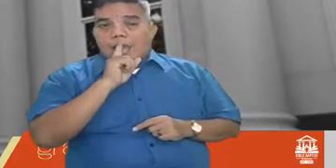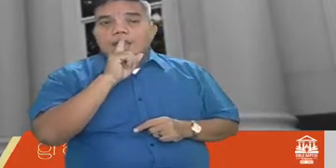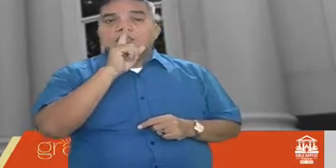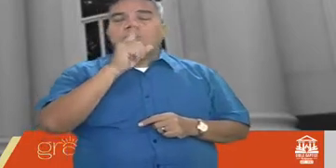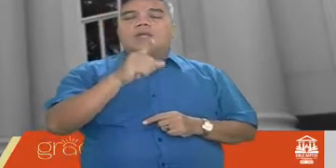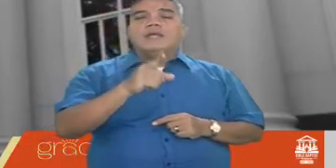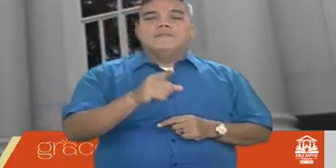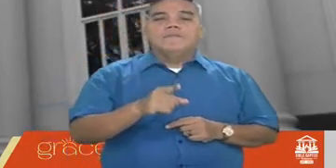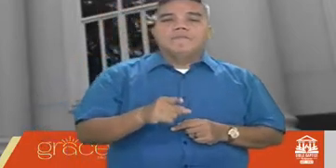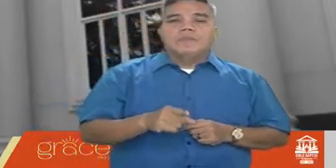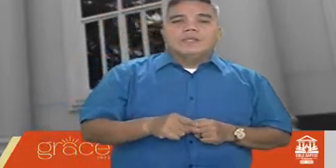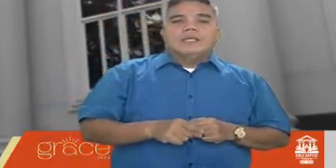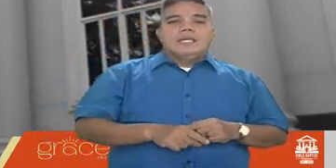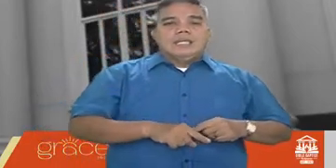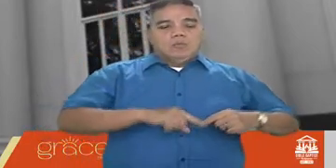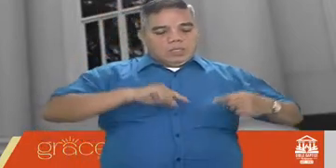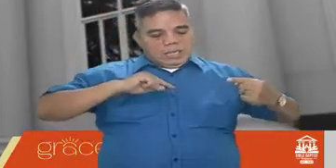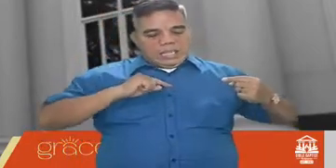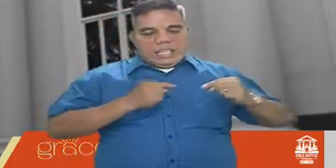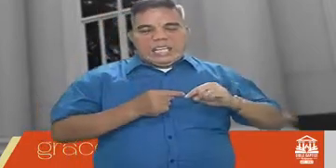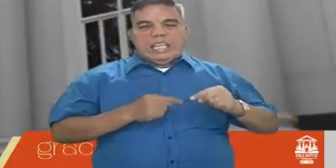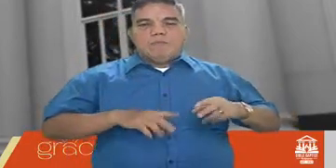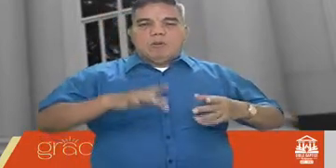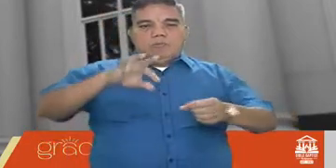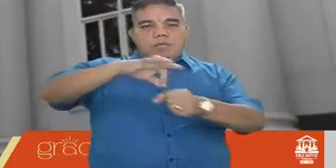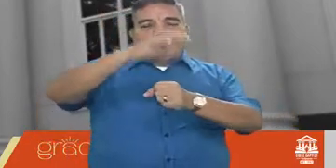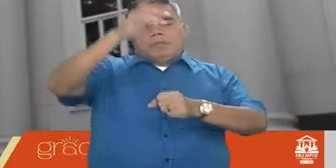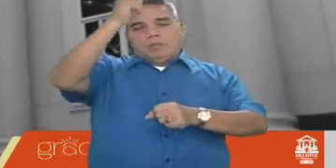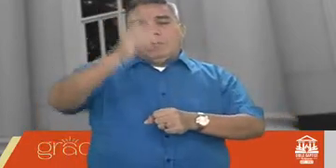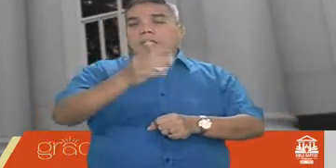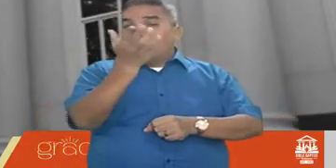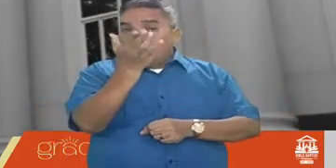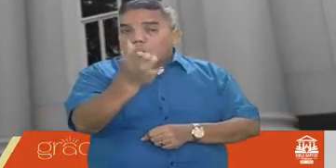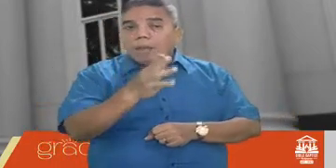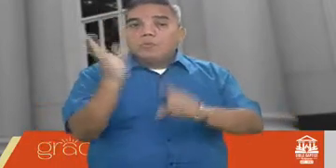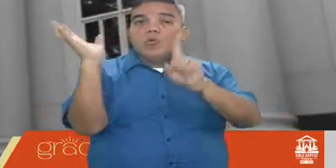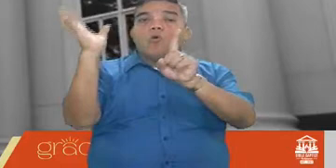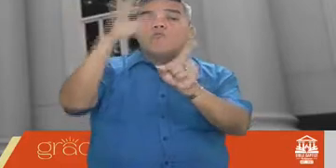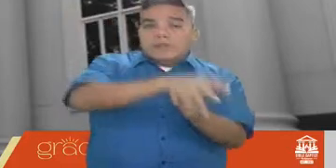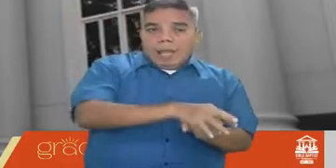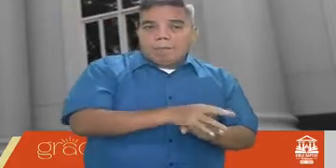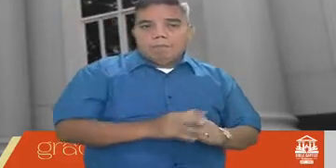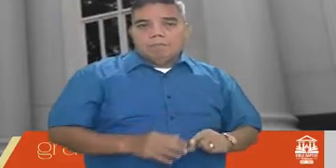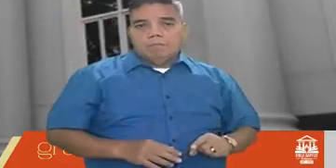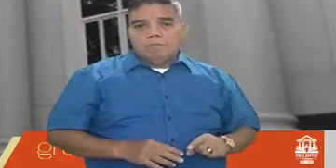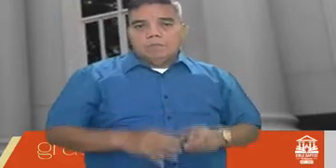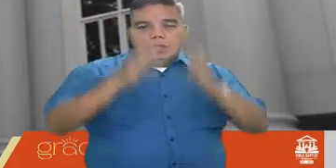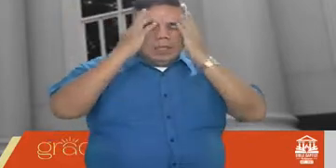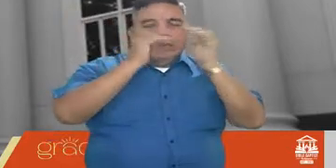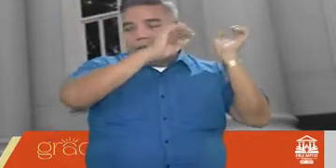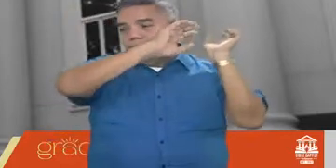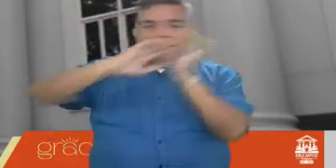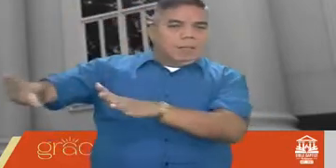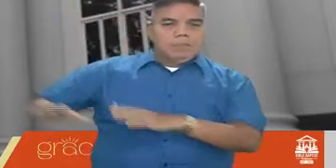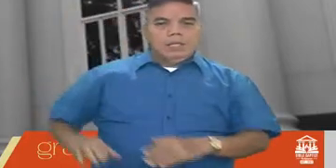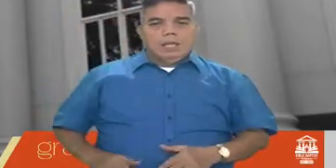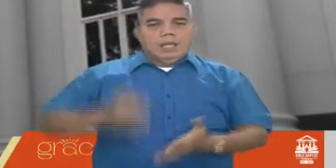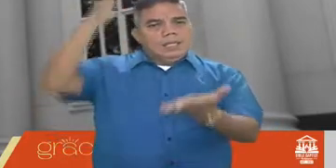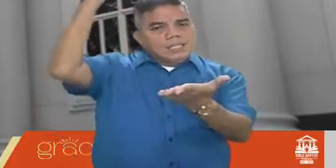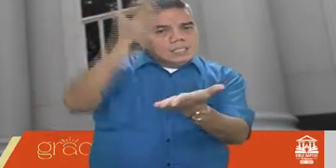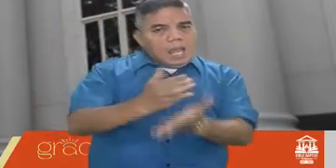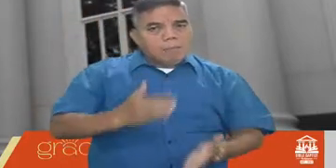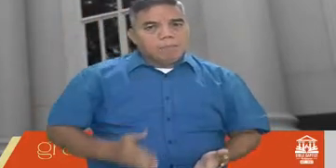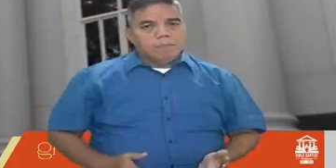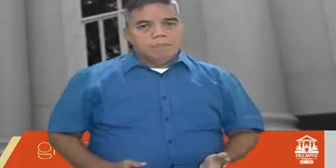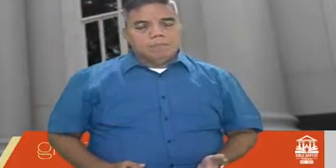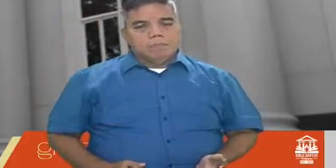actually grieves the Spirit of God. That is why we have to overcome. We have to overcome. Ato gini